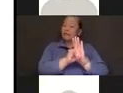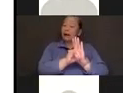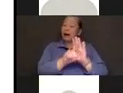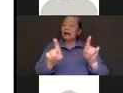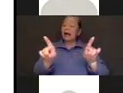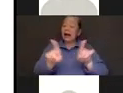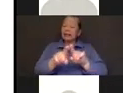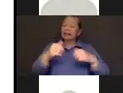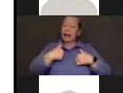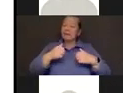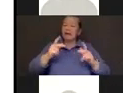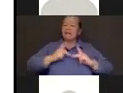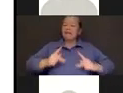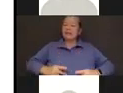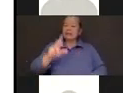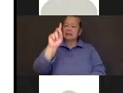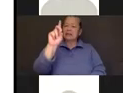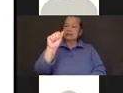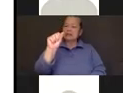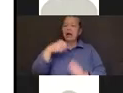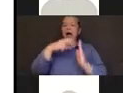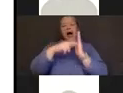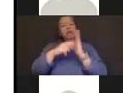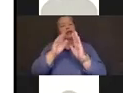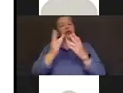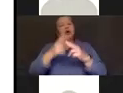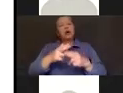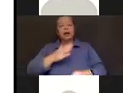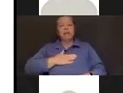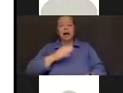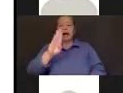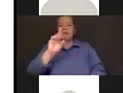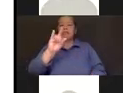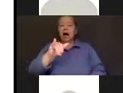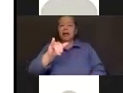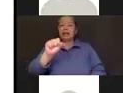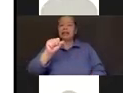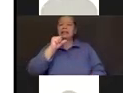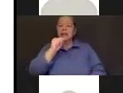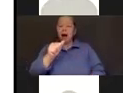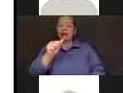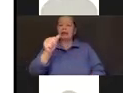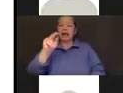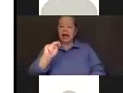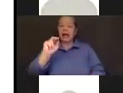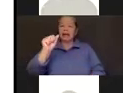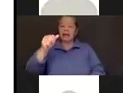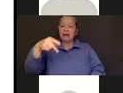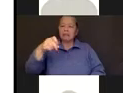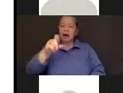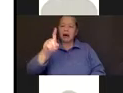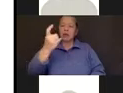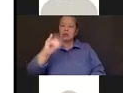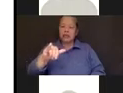physical disability. I'm reading a book called My Body is Not an Apology as part of my doctoral studies.